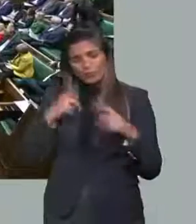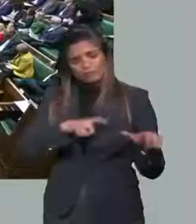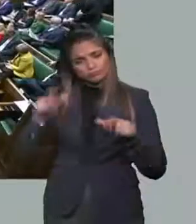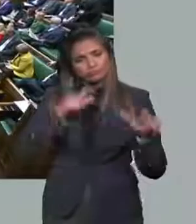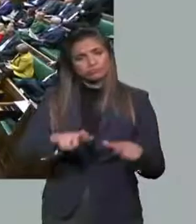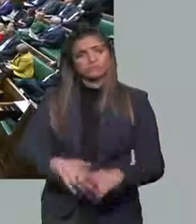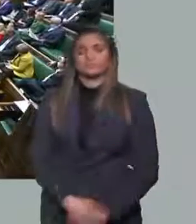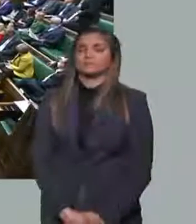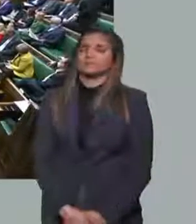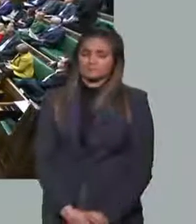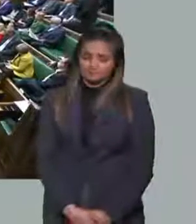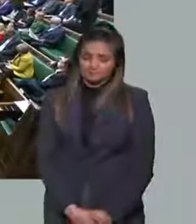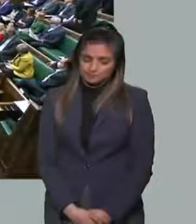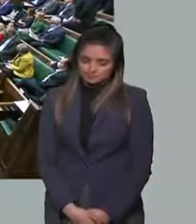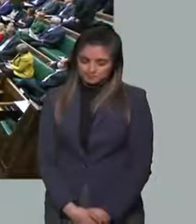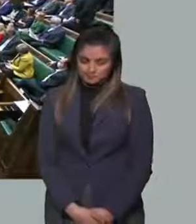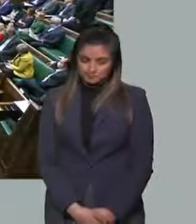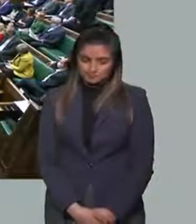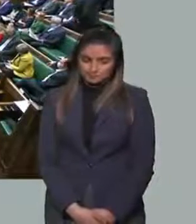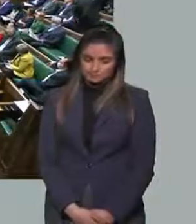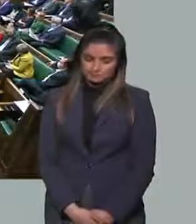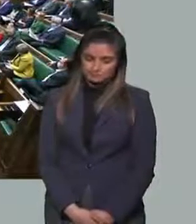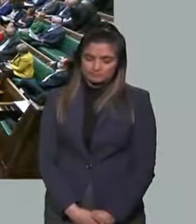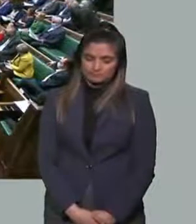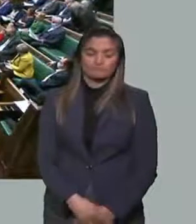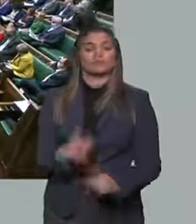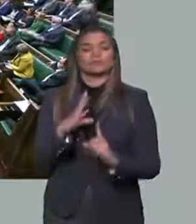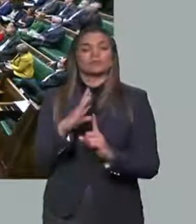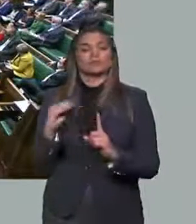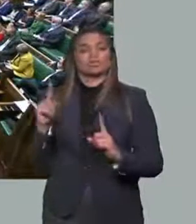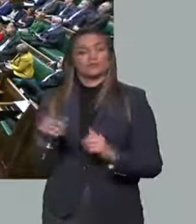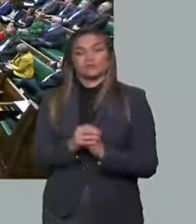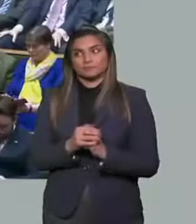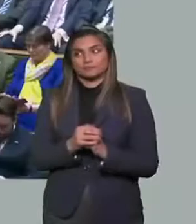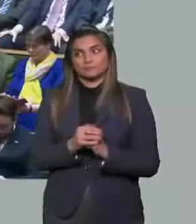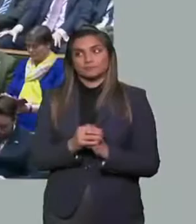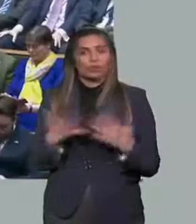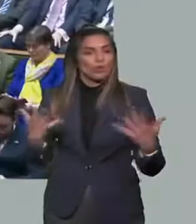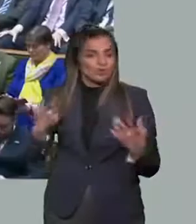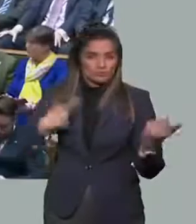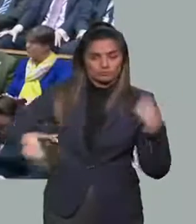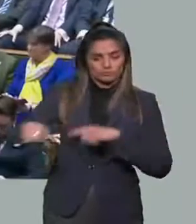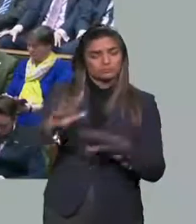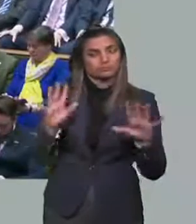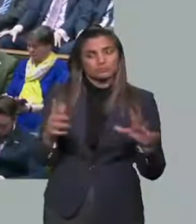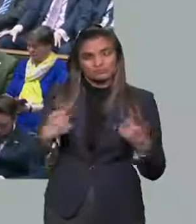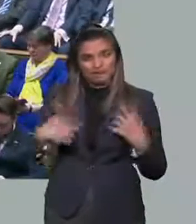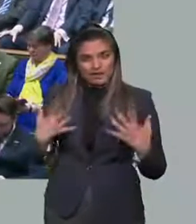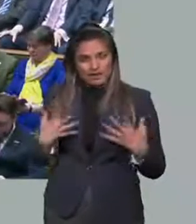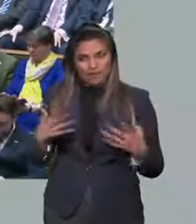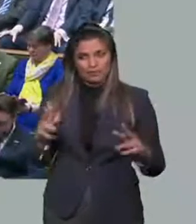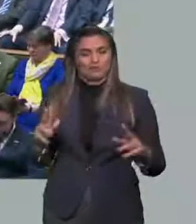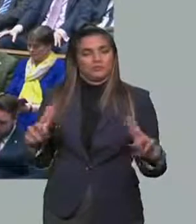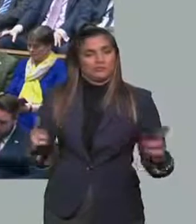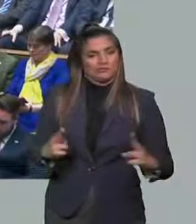Growth Davis. Thank you, Mr. Speaker. With multinationals scaling back Russian operations and local businesses